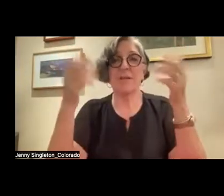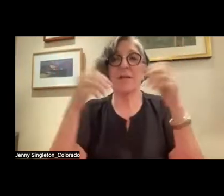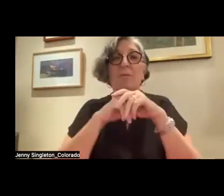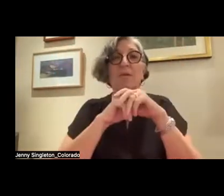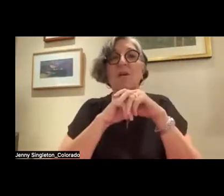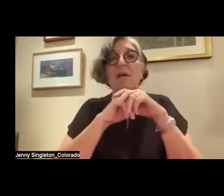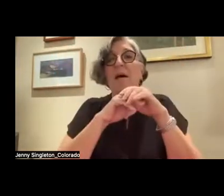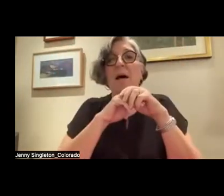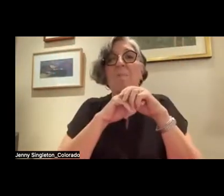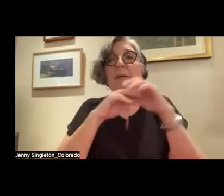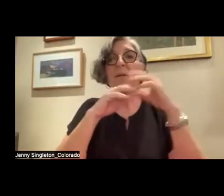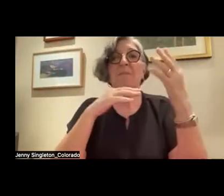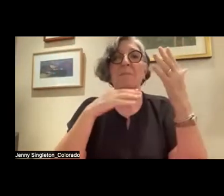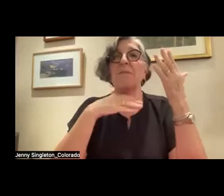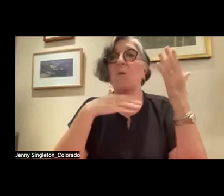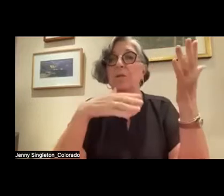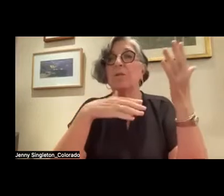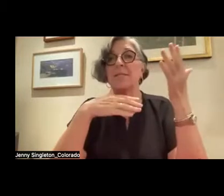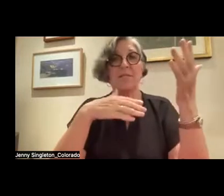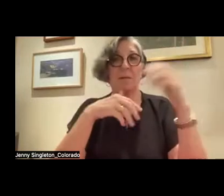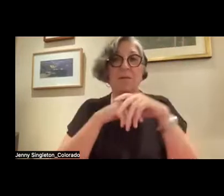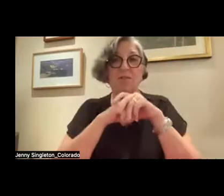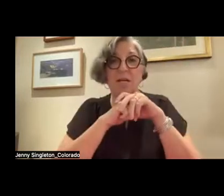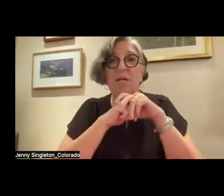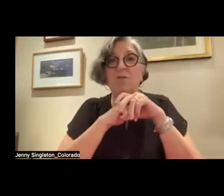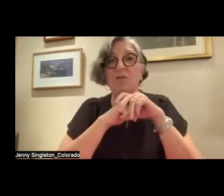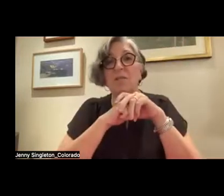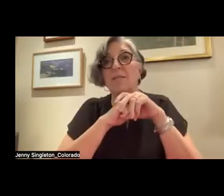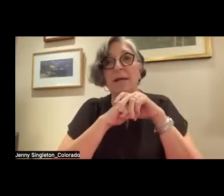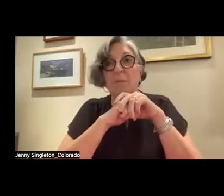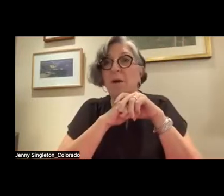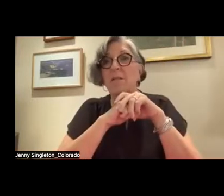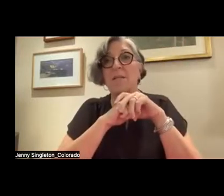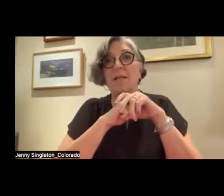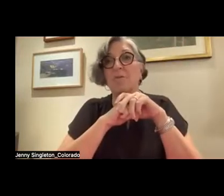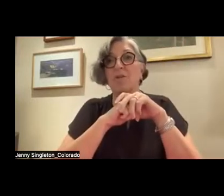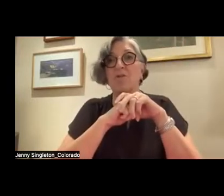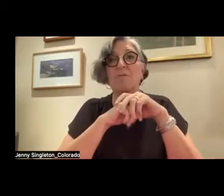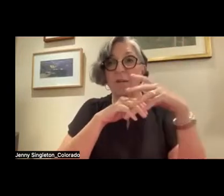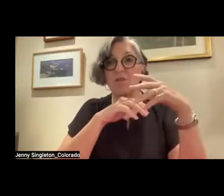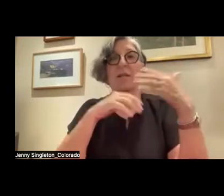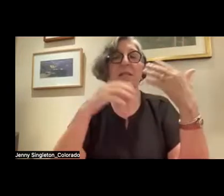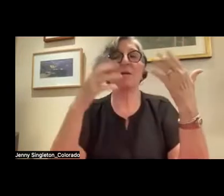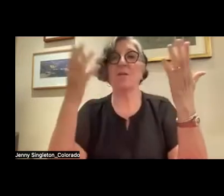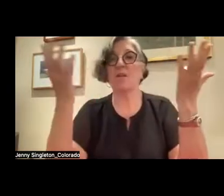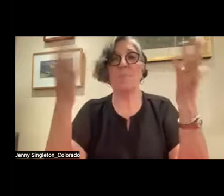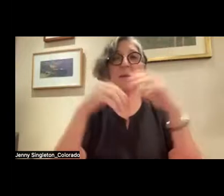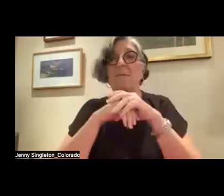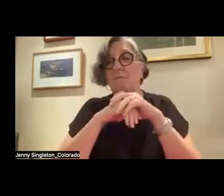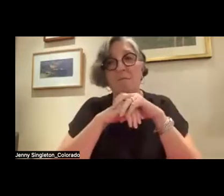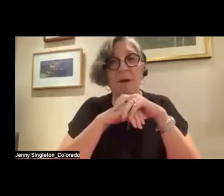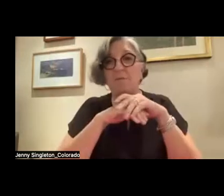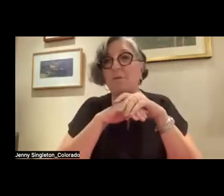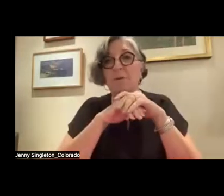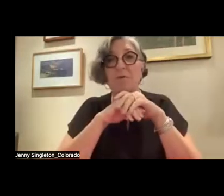natural sign language. But some of the older established sign languages like American Sign Language or French Sign Language have